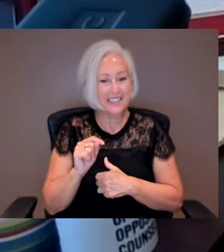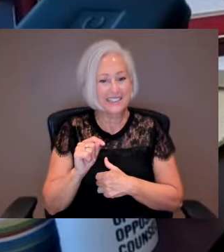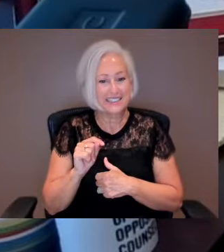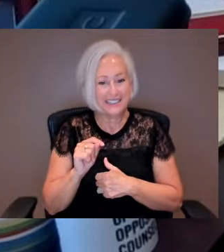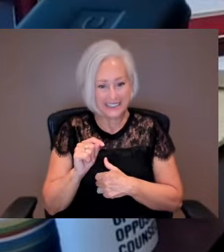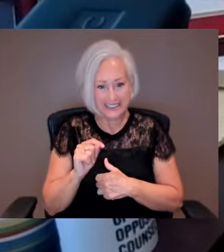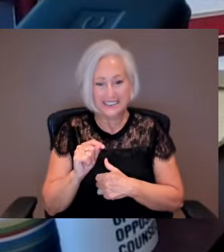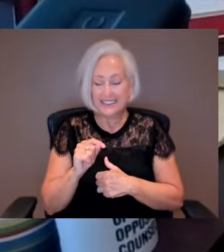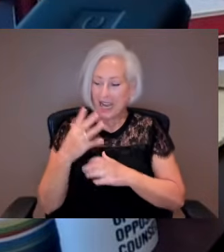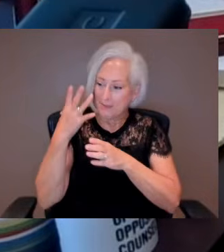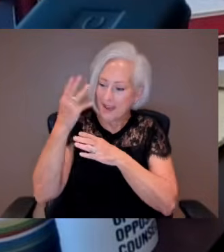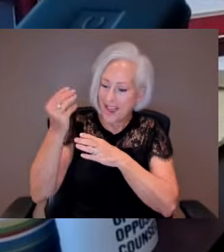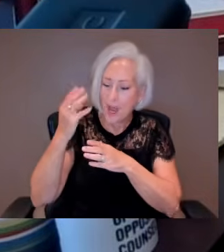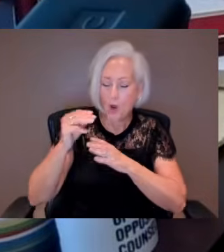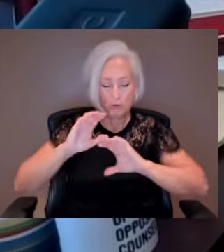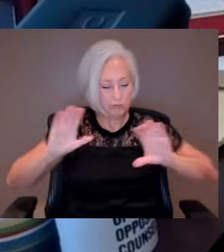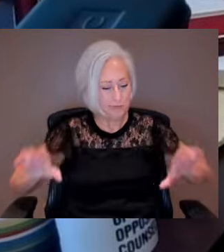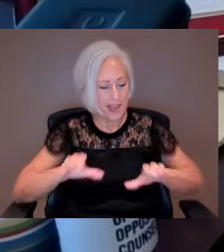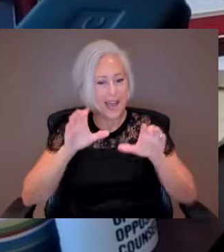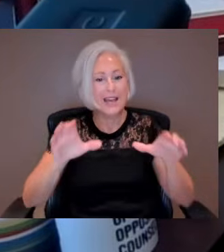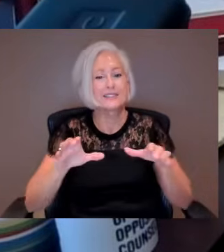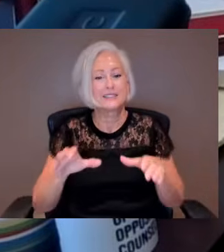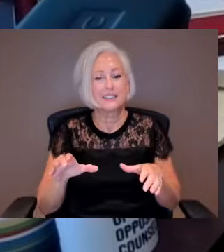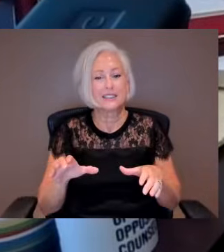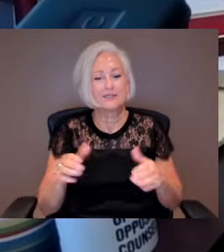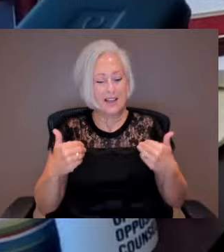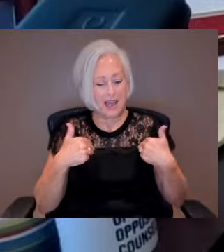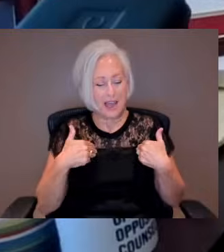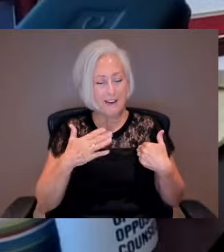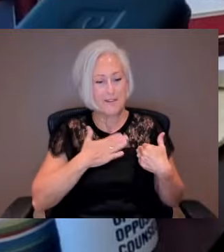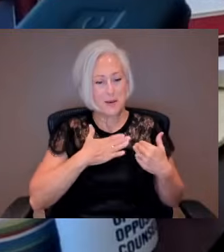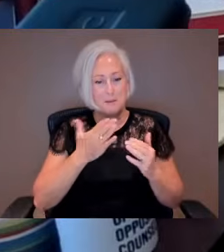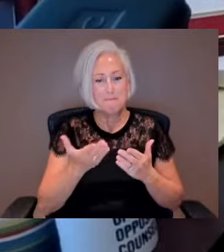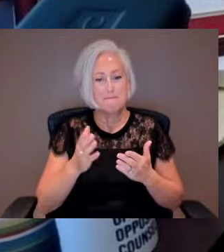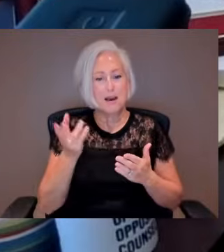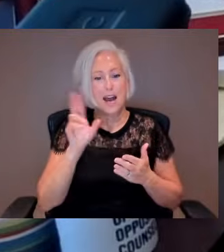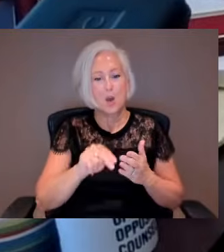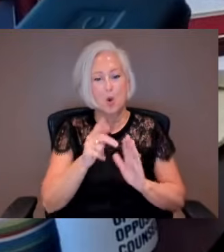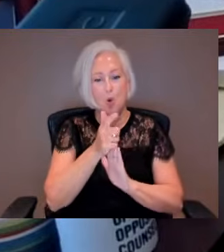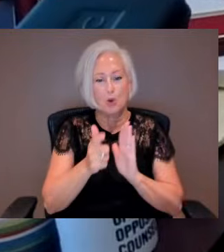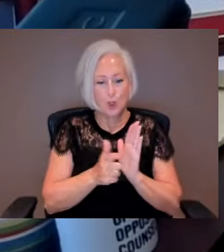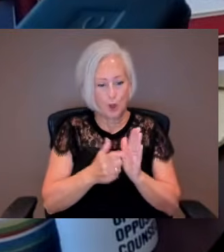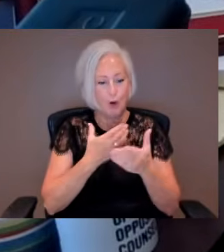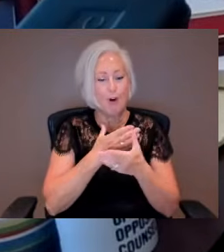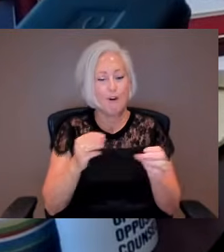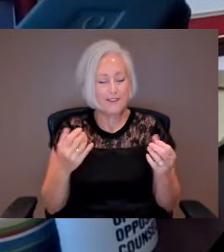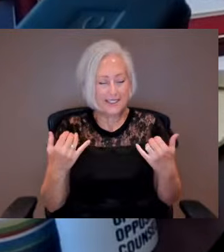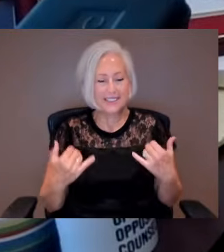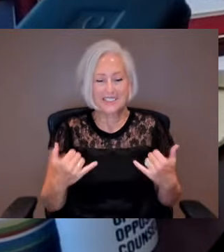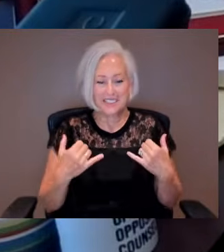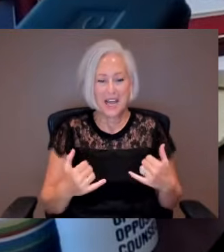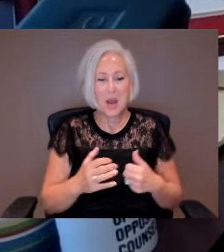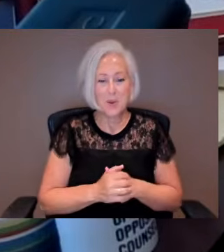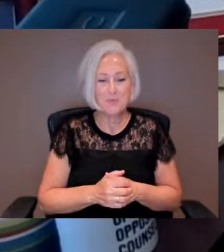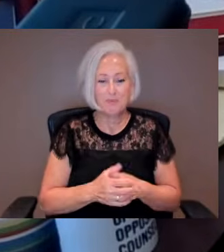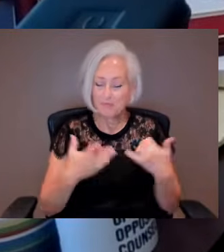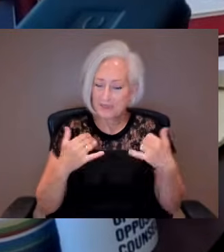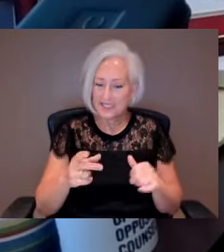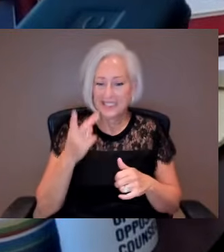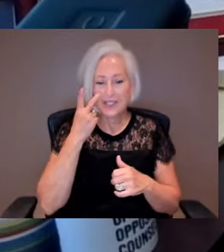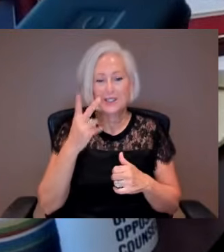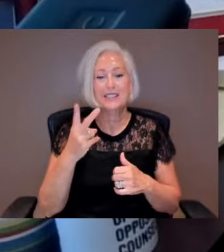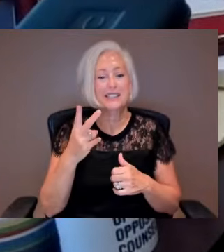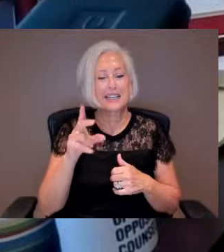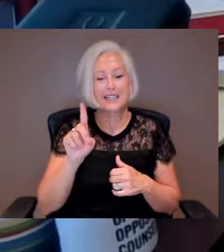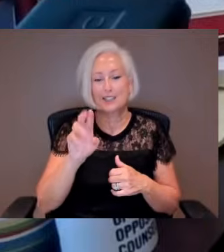I'm active. I'm practicing on my own now, and practicing law on my own, and I still see Dr. Lee and